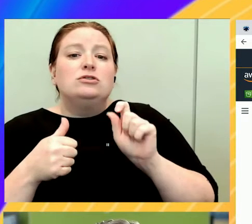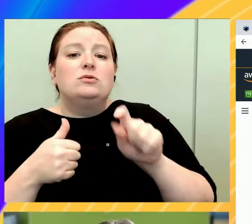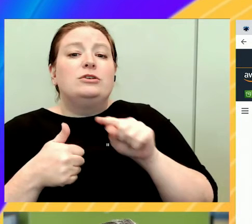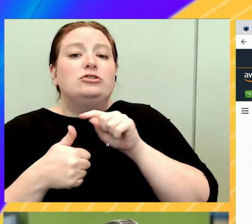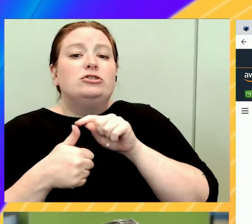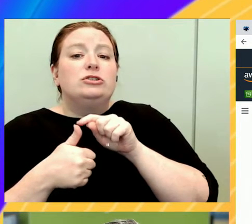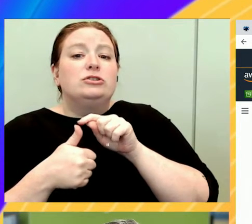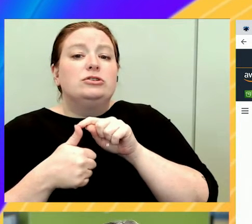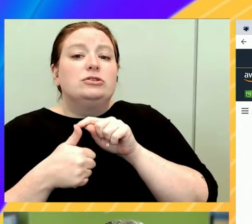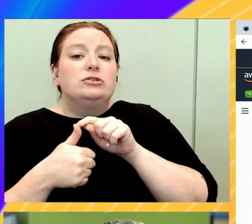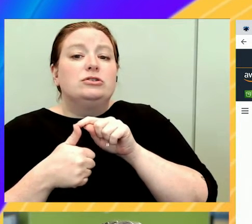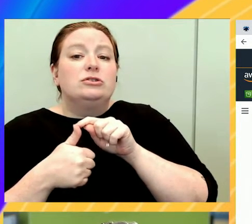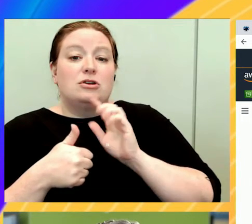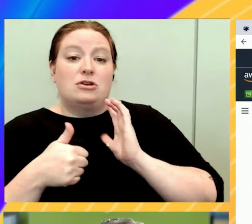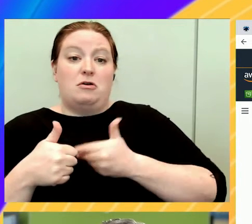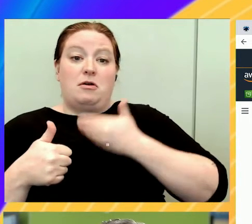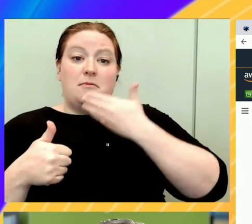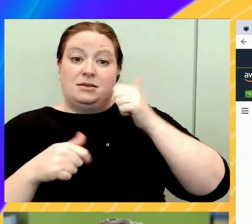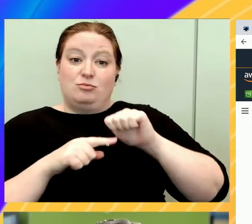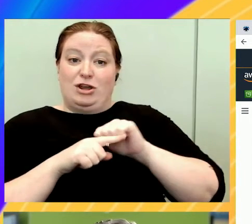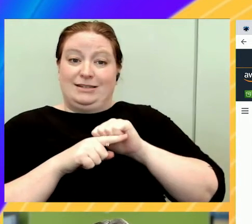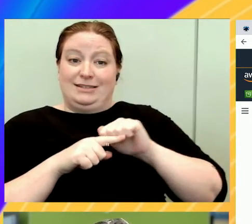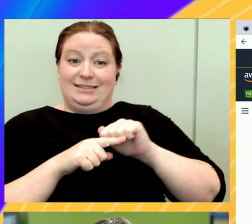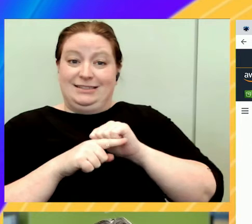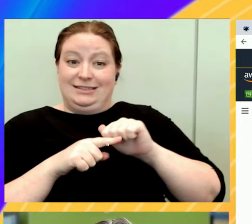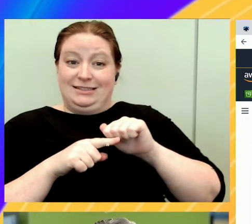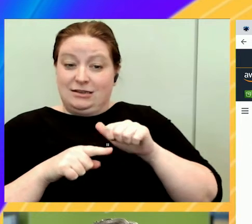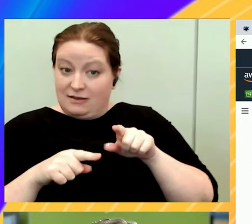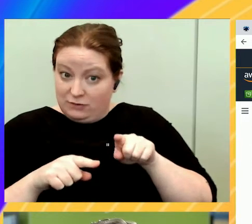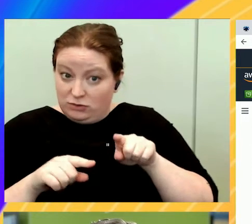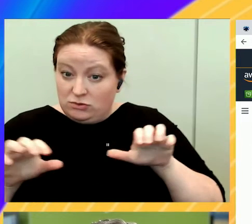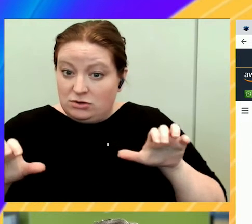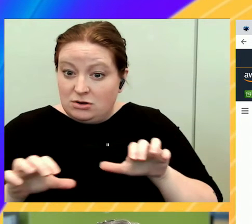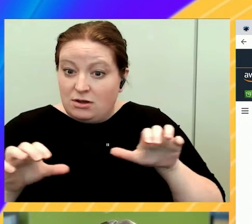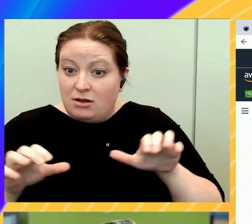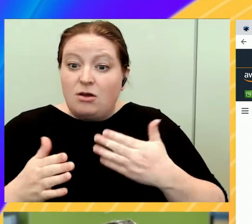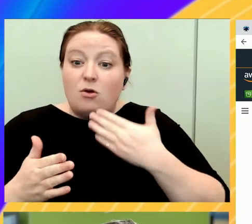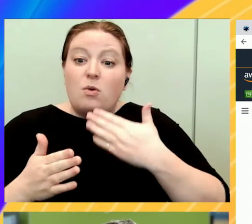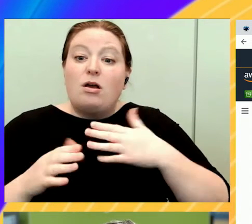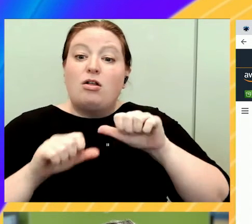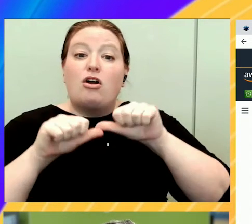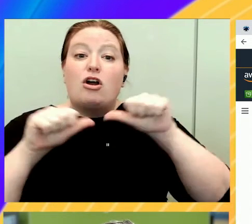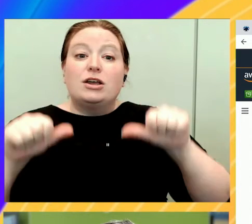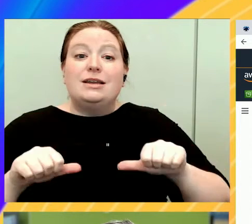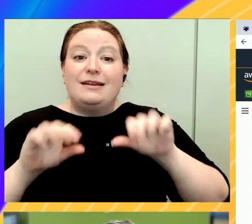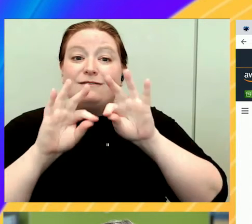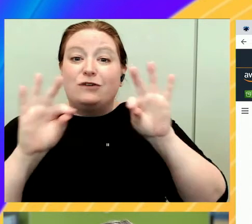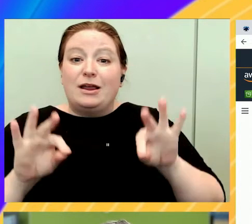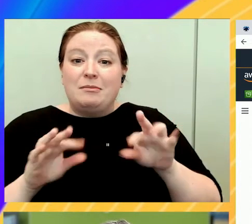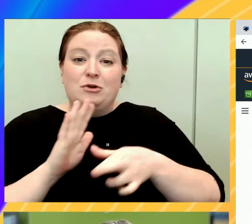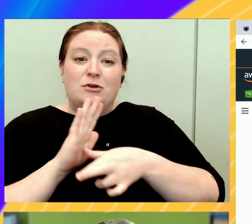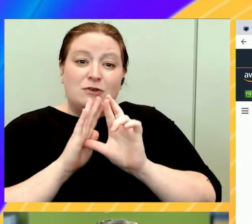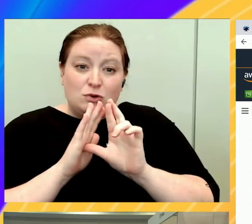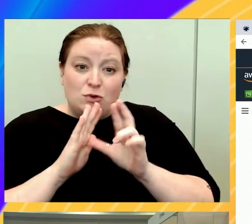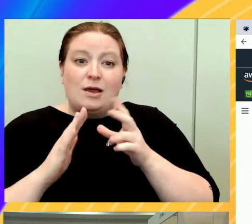our best practices, have you conducted a well-architected framework review and remediated all of the